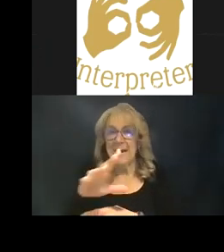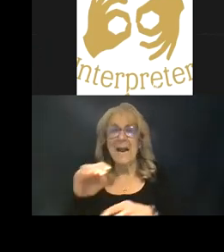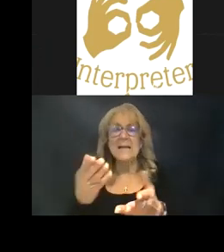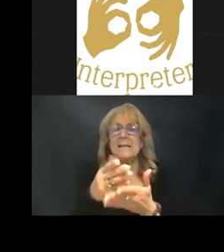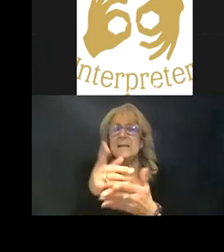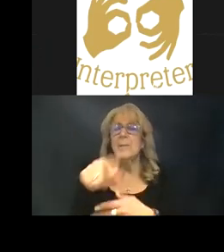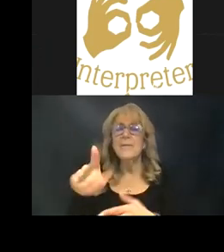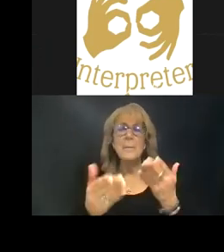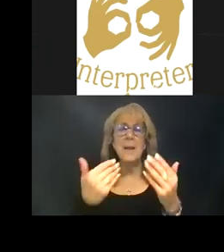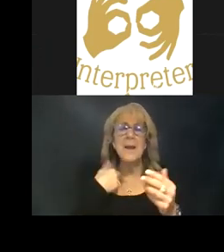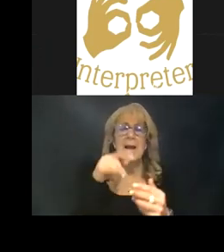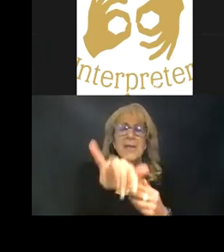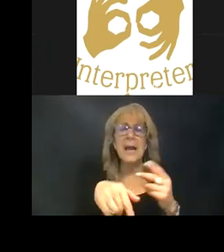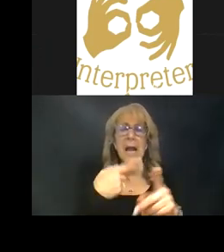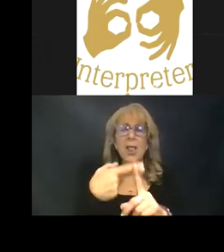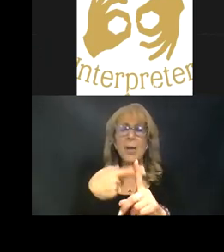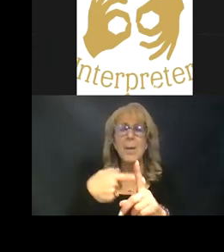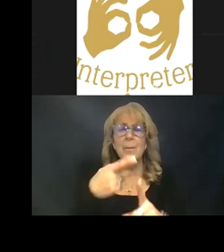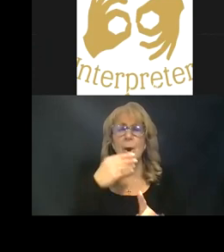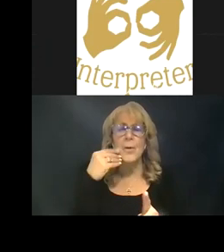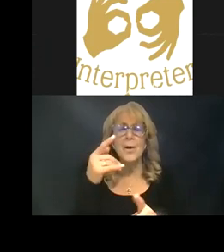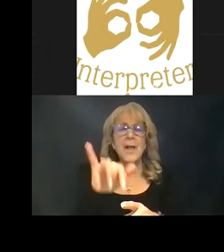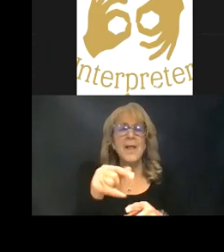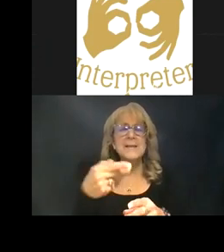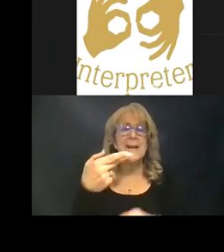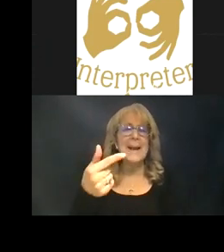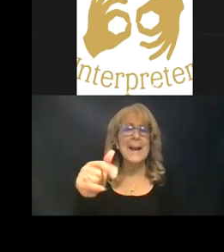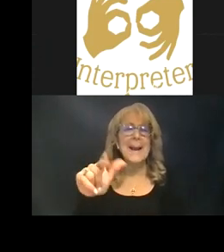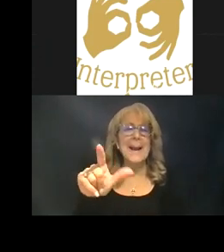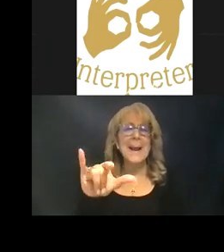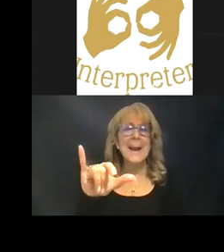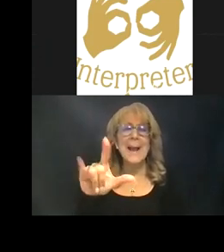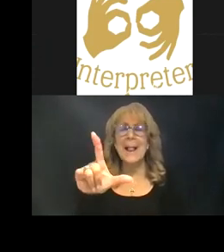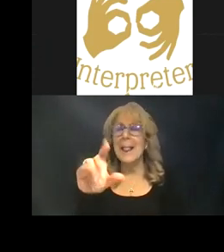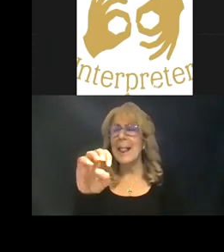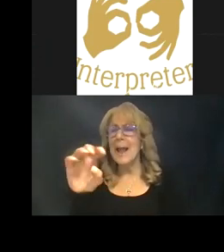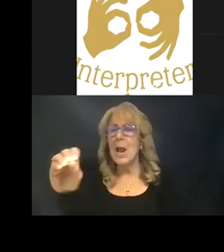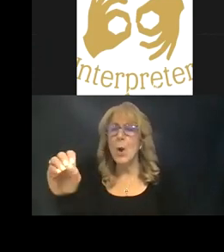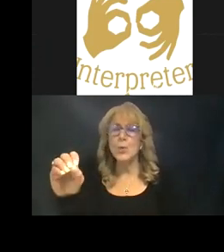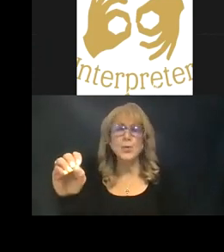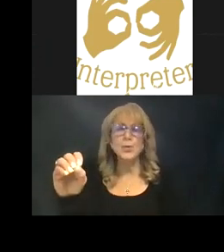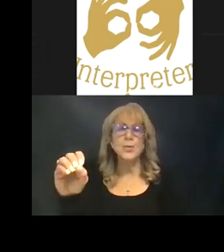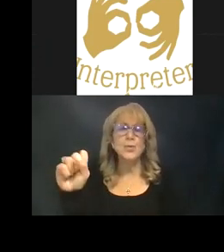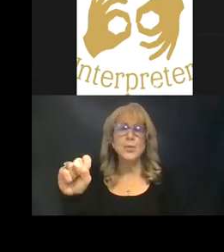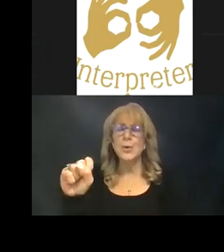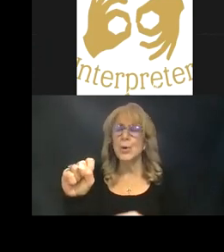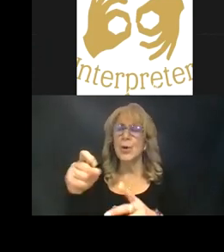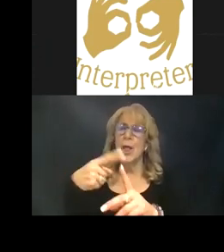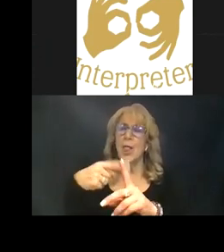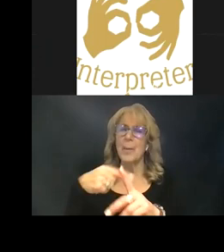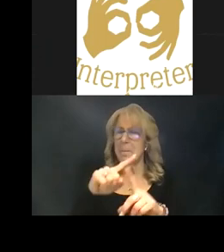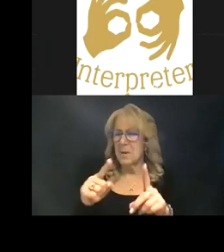right. It has the name Galileo's thermometer, though it's not clear Galileo quite knew it in this form. And